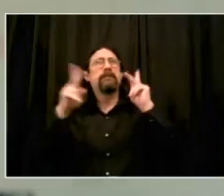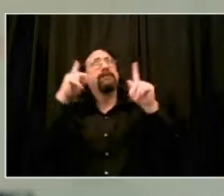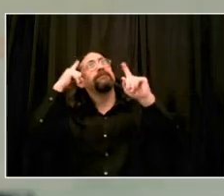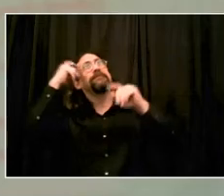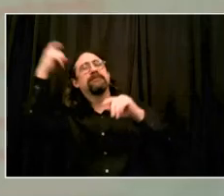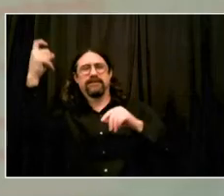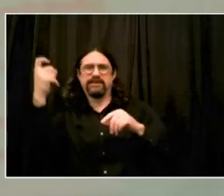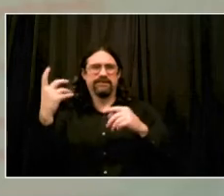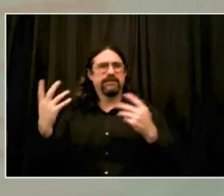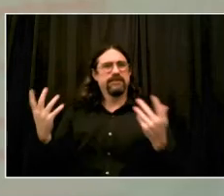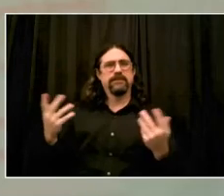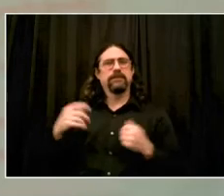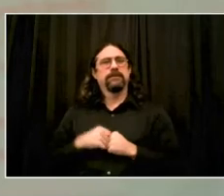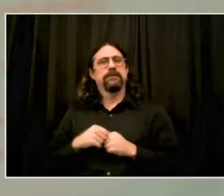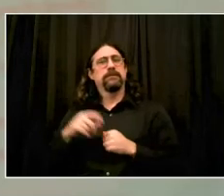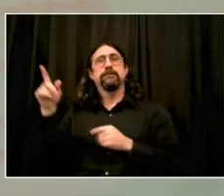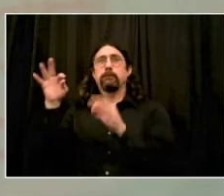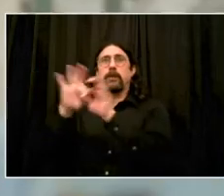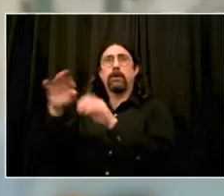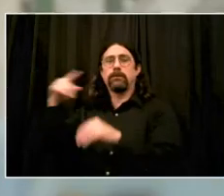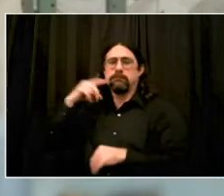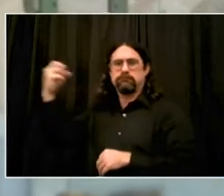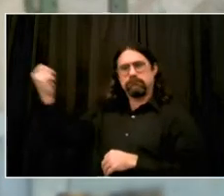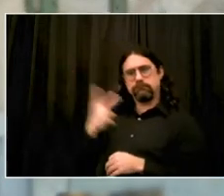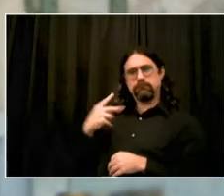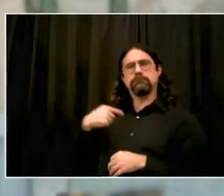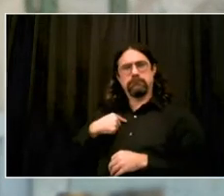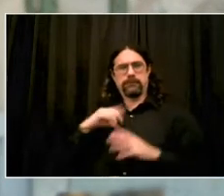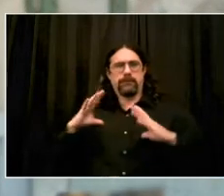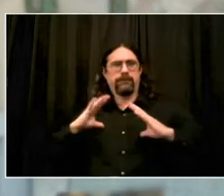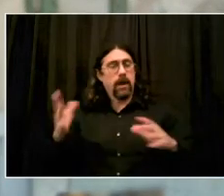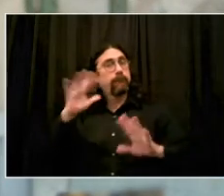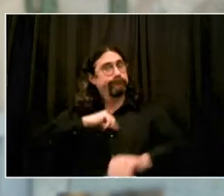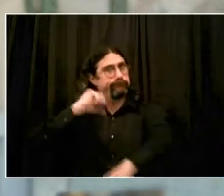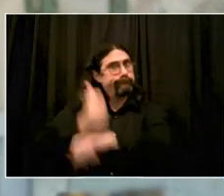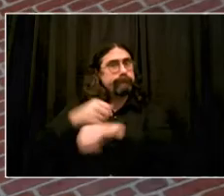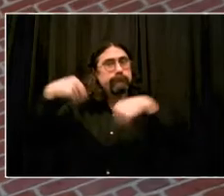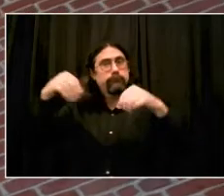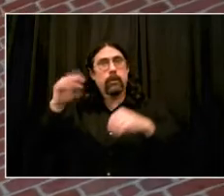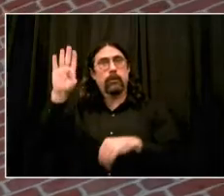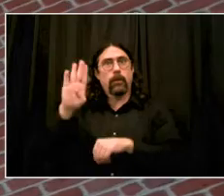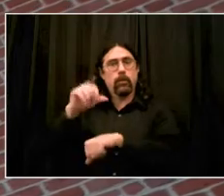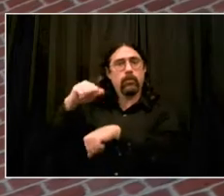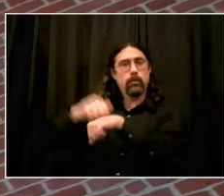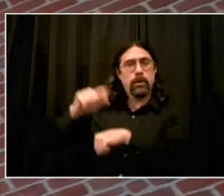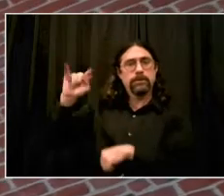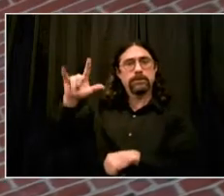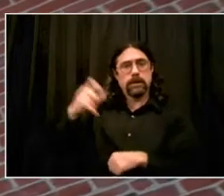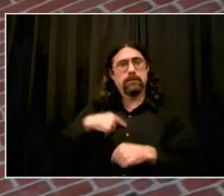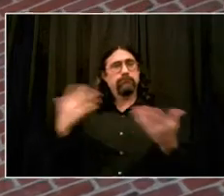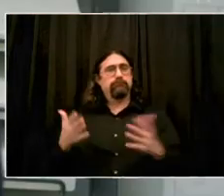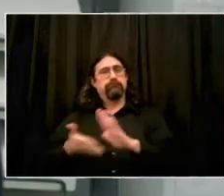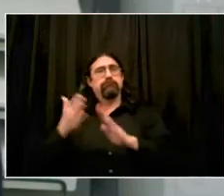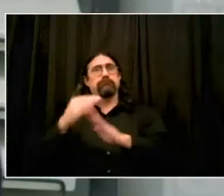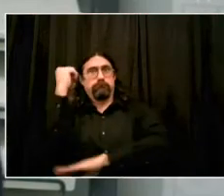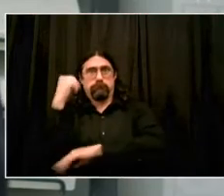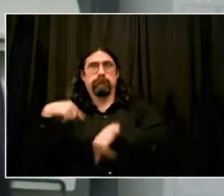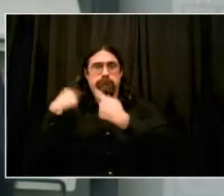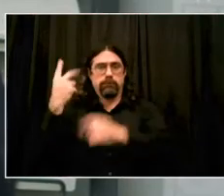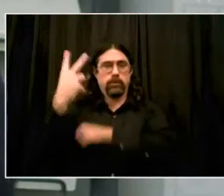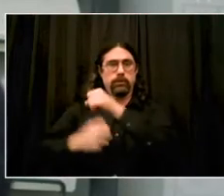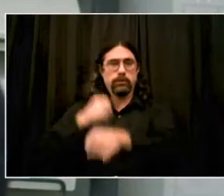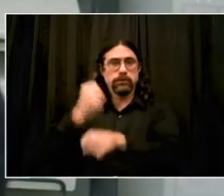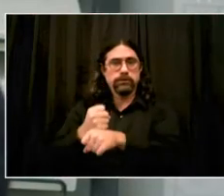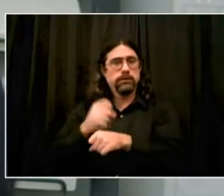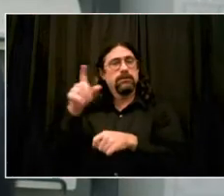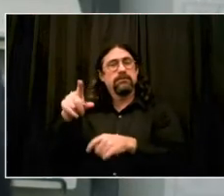employee owner. That's all they had to do was give me a green light. Brooklyn Stone and Towel was born. We've been in business here for about 2 years. Any custom work made